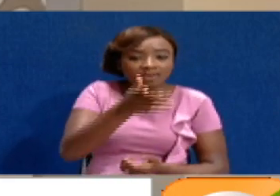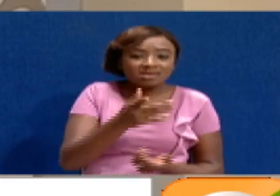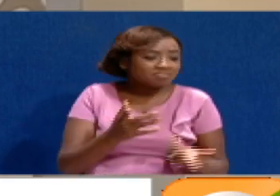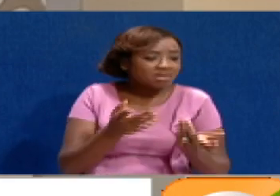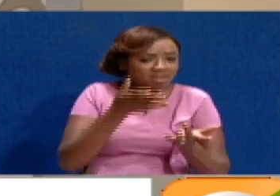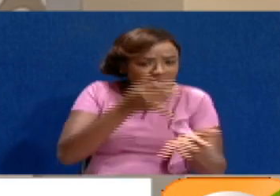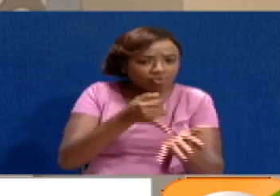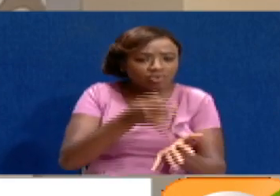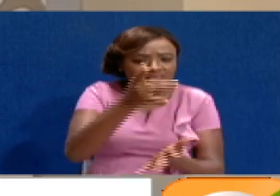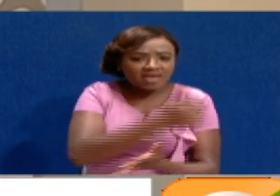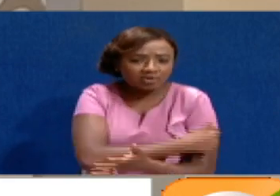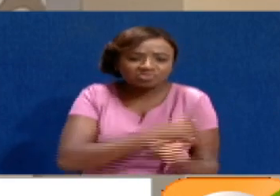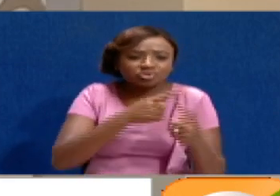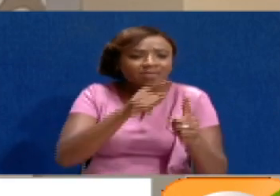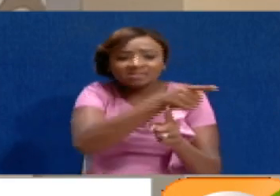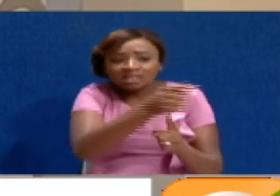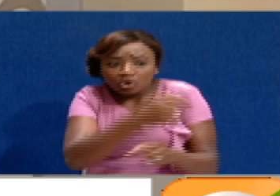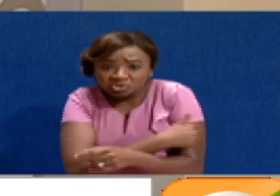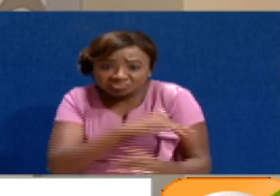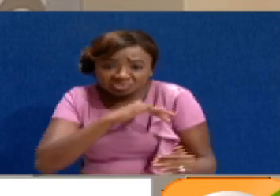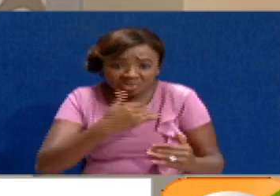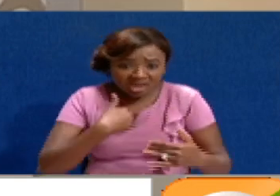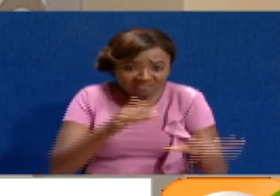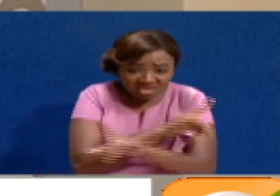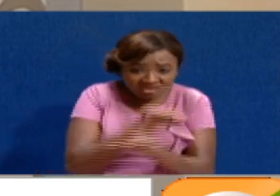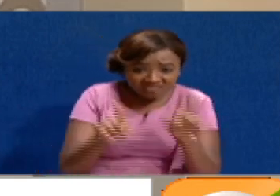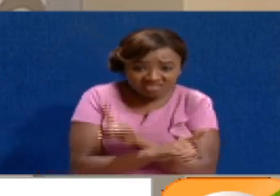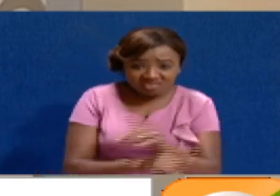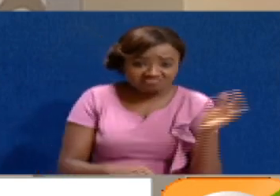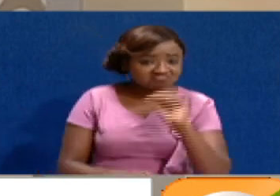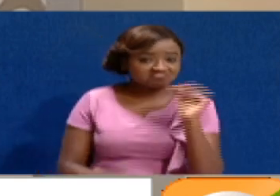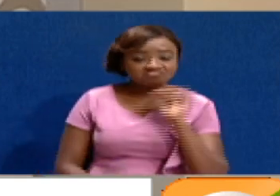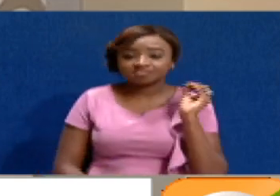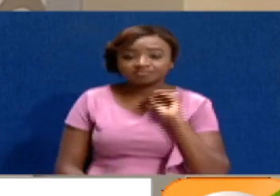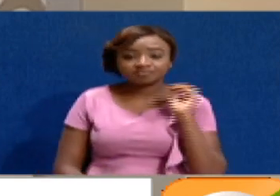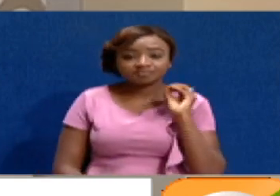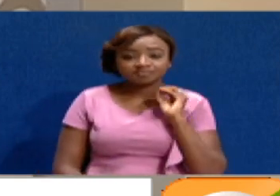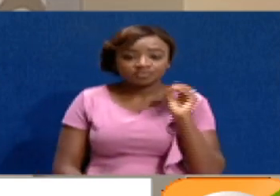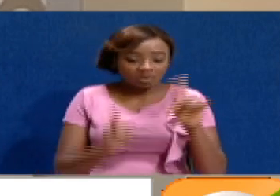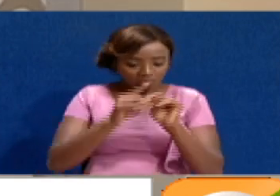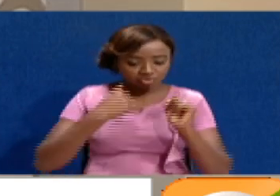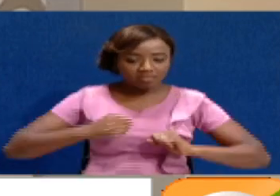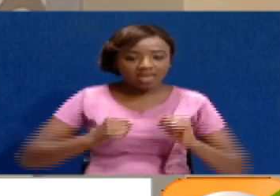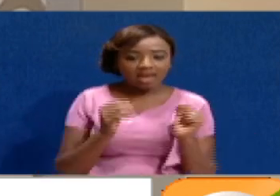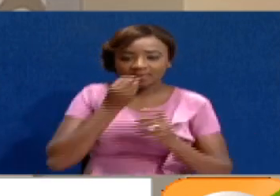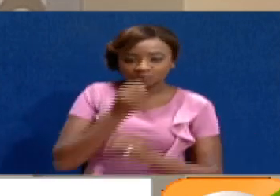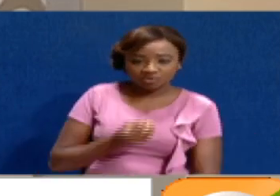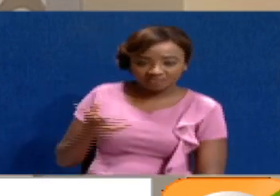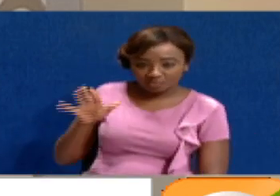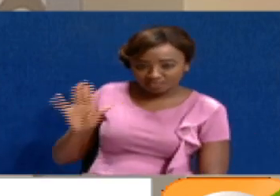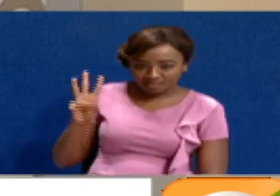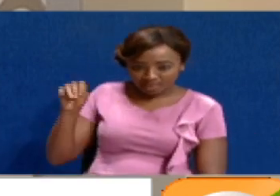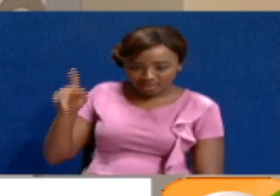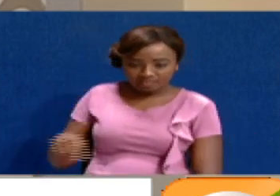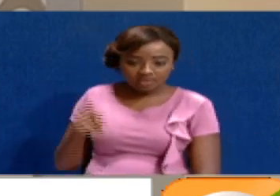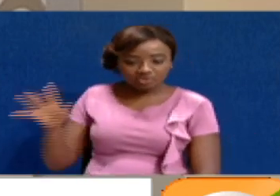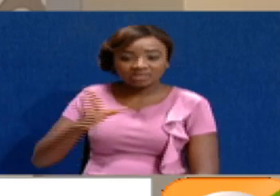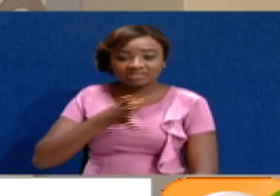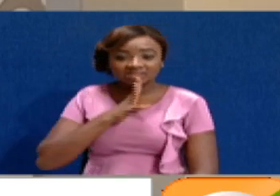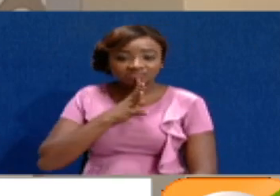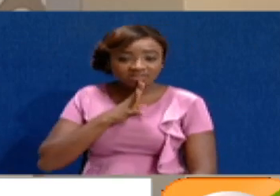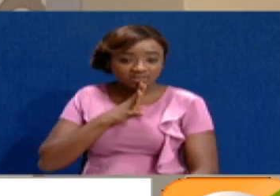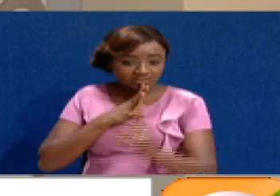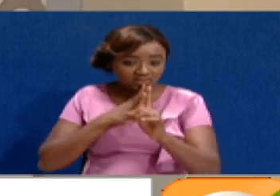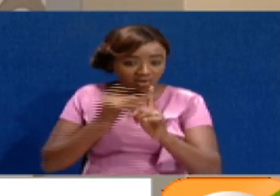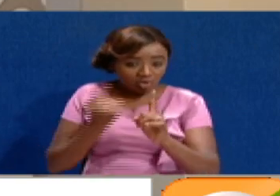his emergency, rather than seeking privileges for MPs only. I'm also glad to inform him that he speaks